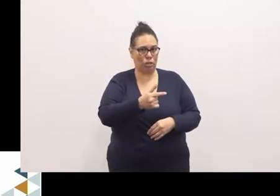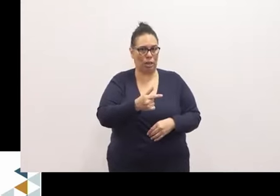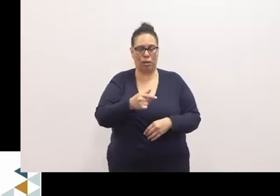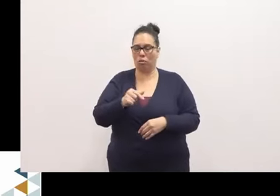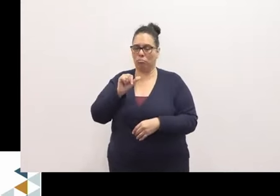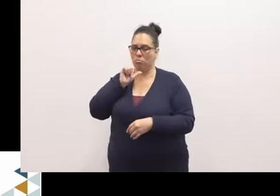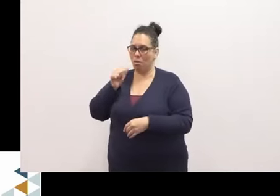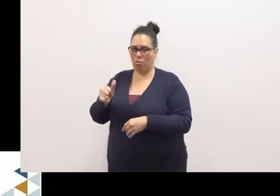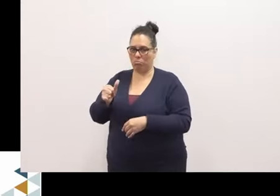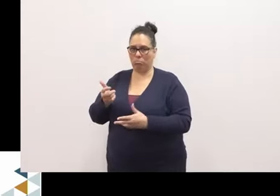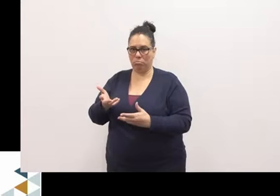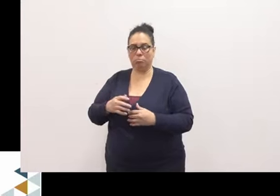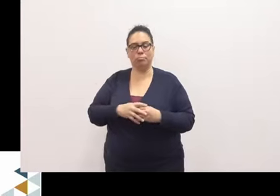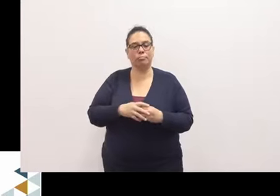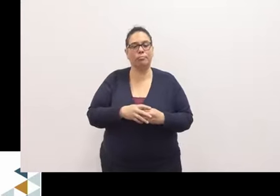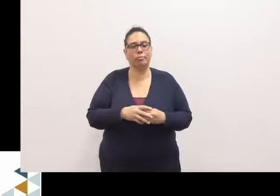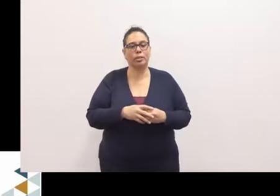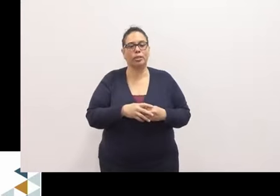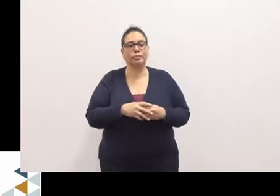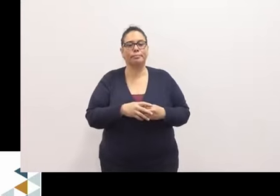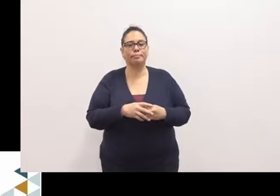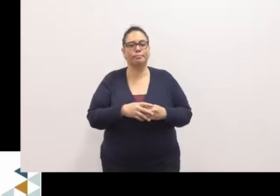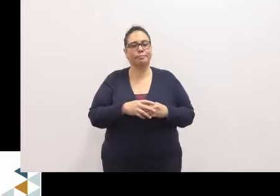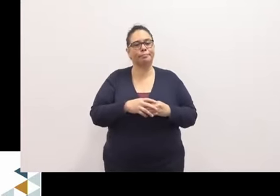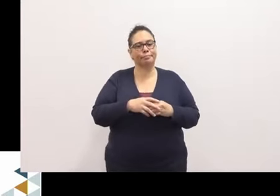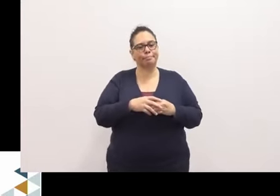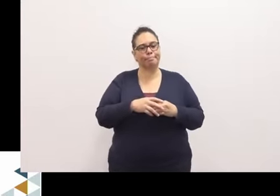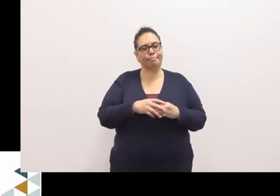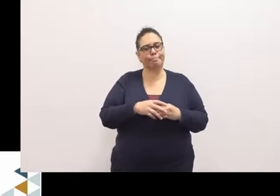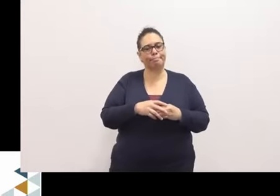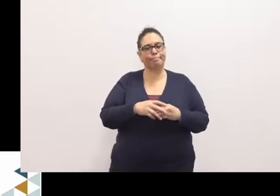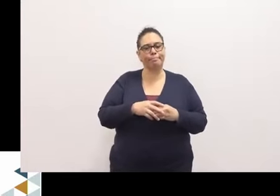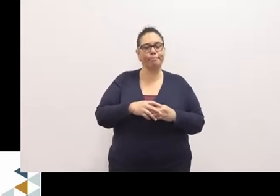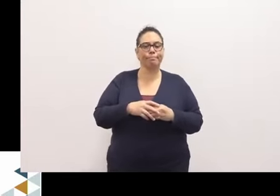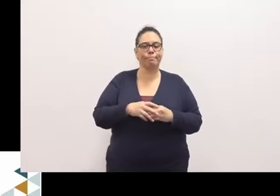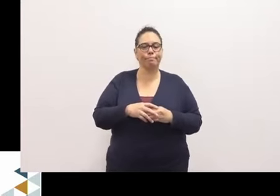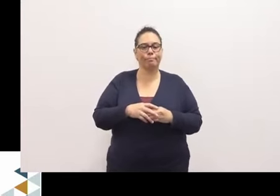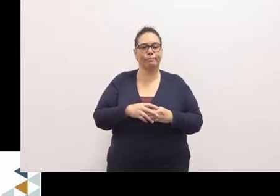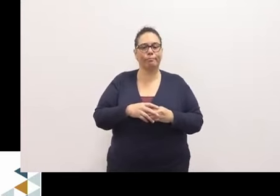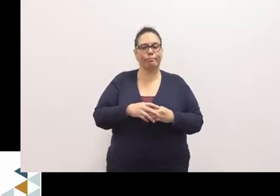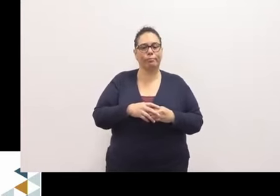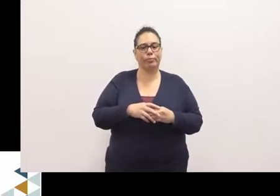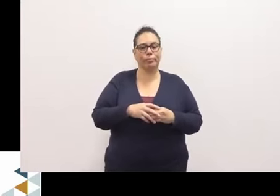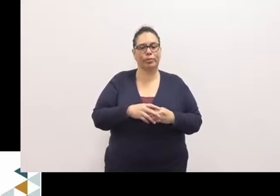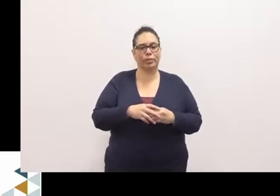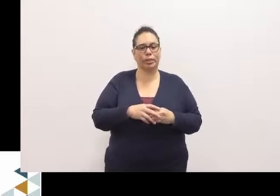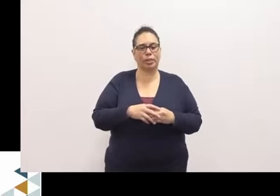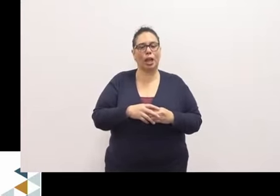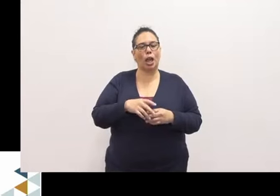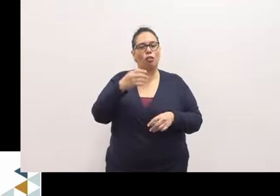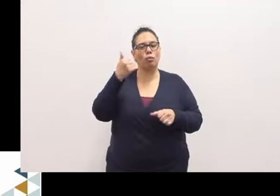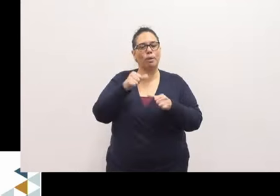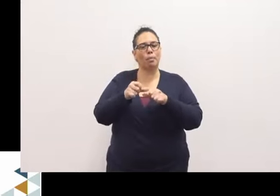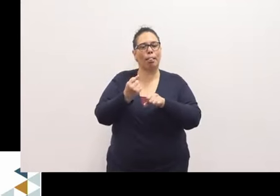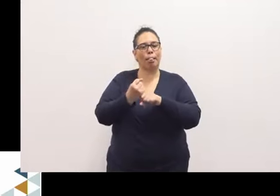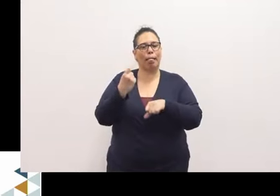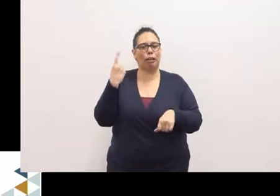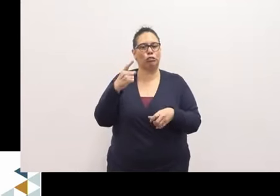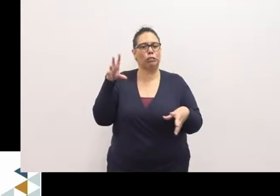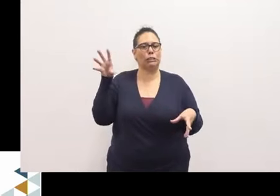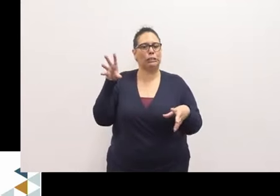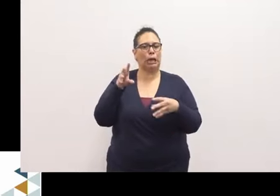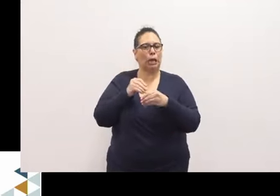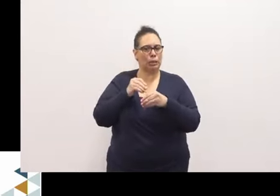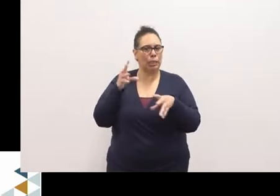So this visual here was provided at the beginning of the year when we reviewed actually our summative data from last year.